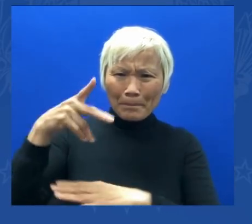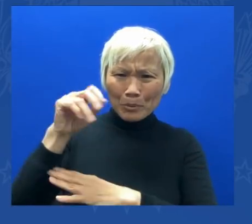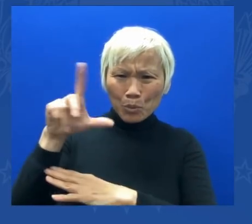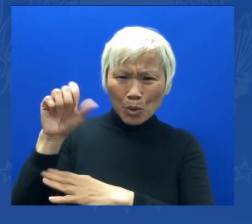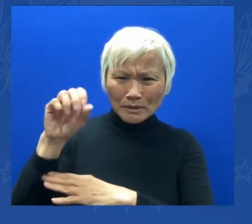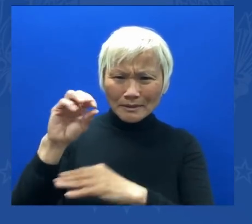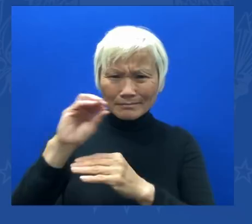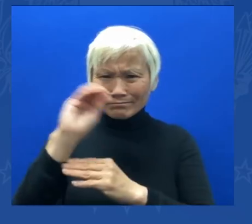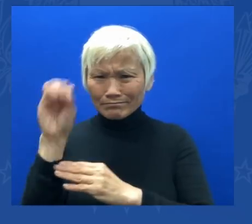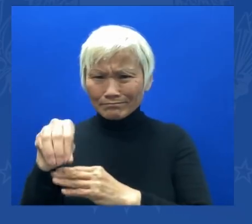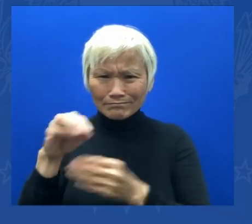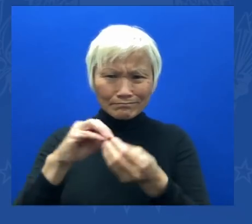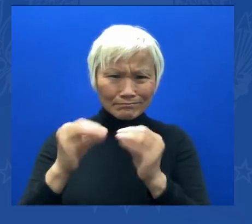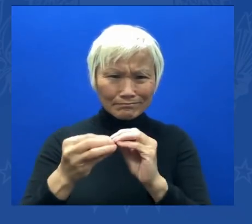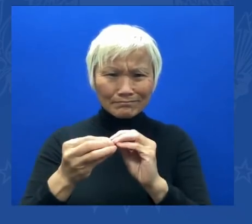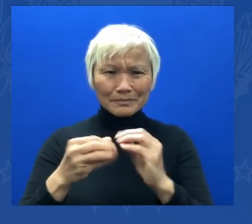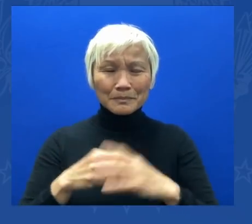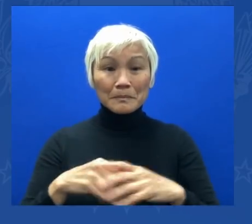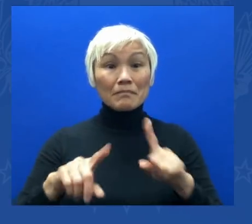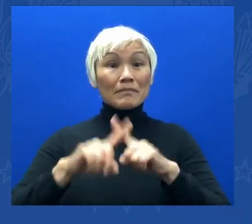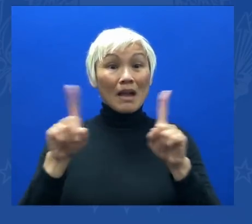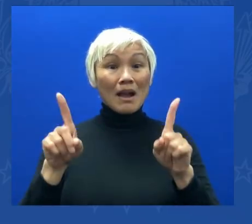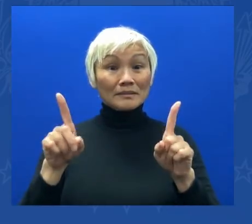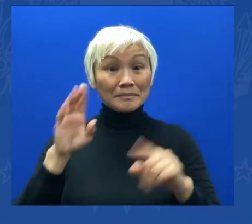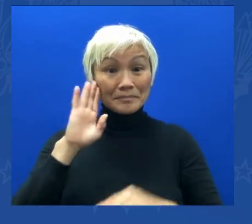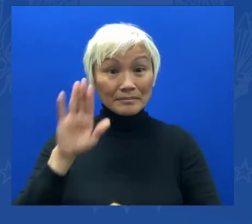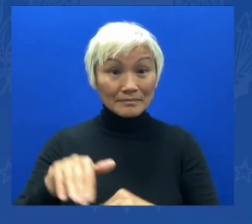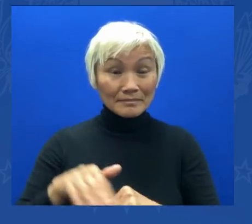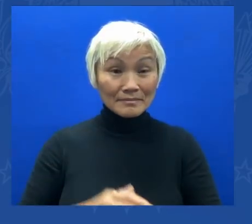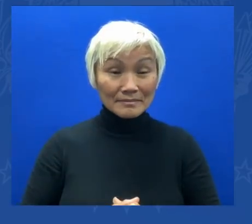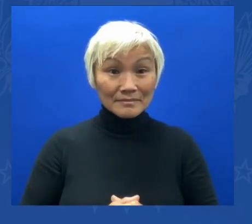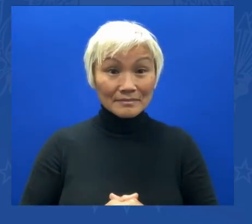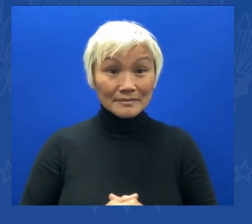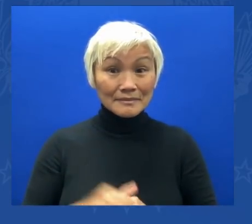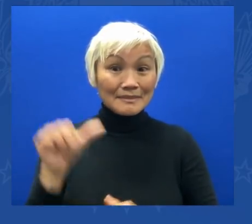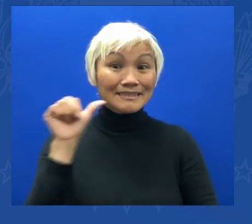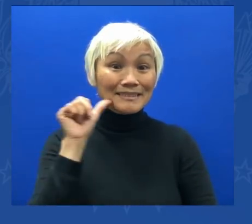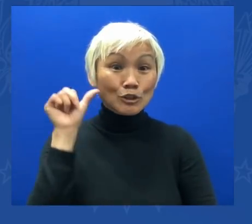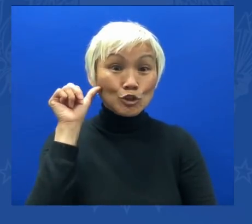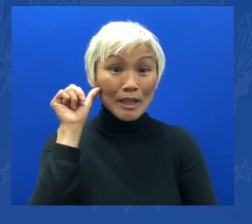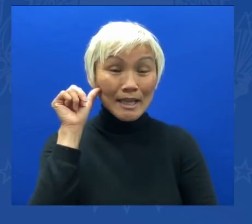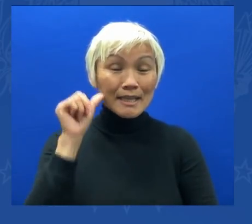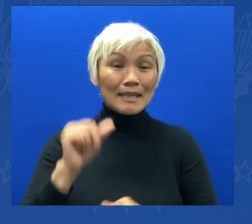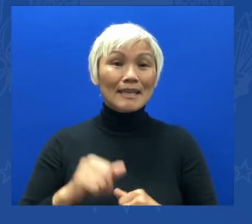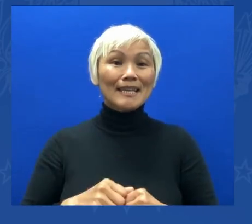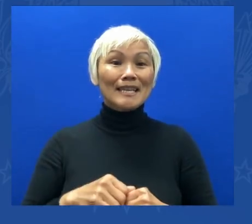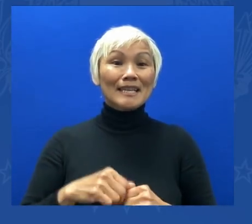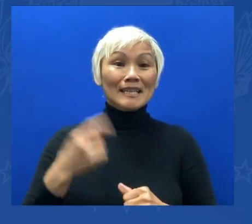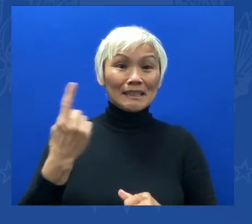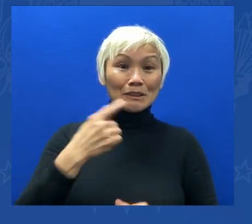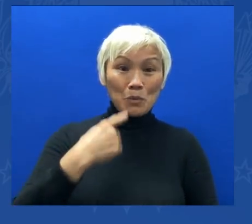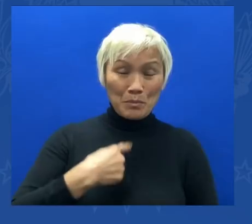myself as Jill Biden's husband, maybe I should introduce myself as her roommate.